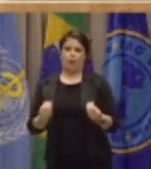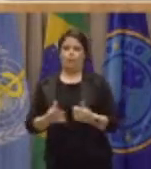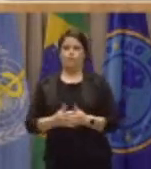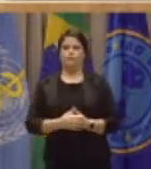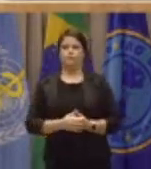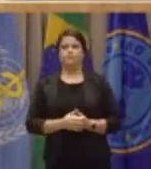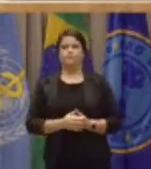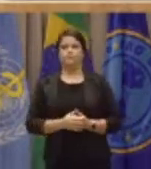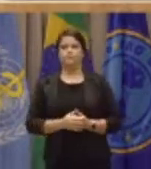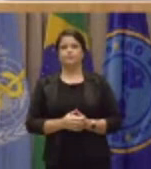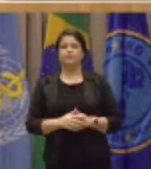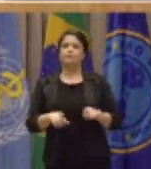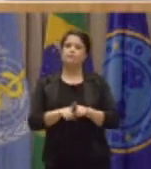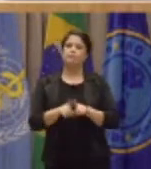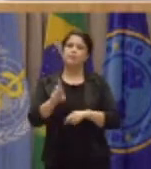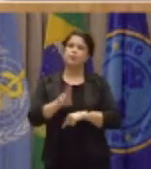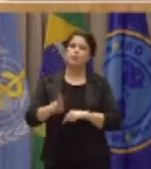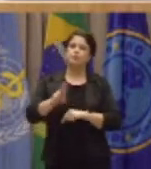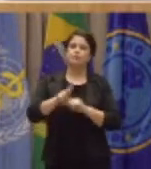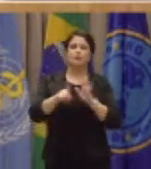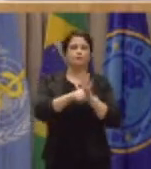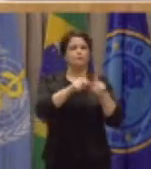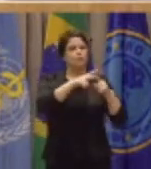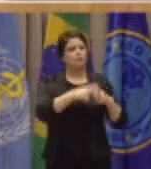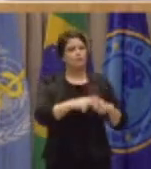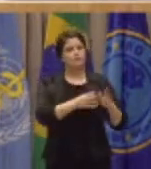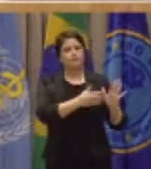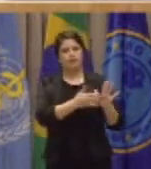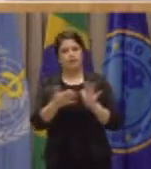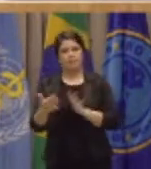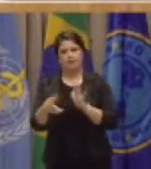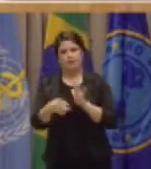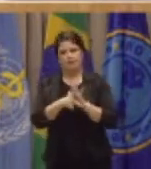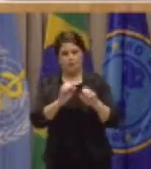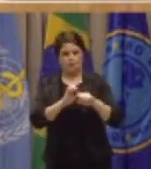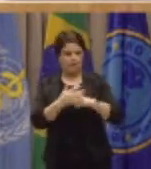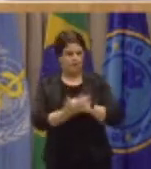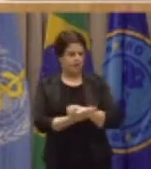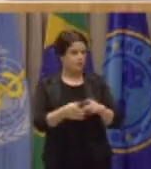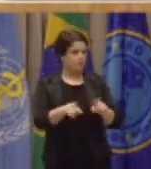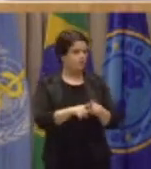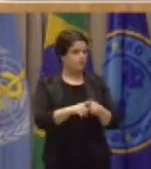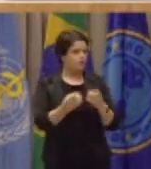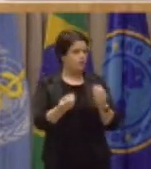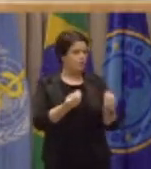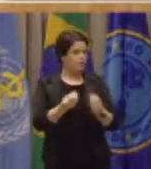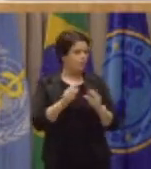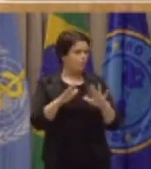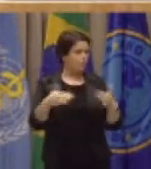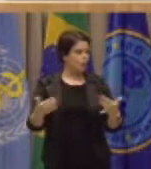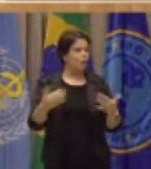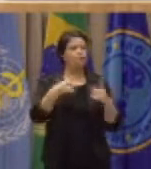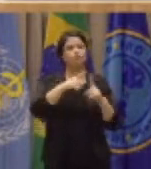possible to use, how this tool was used during the pandemic,